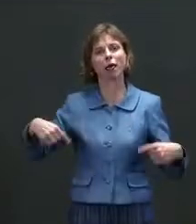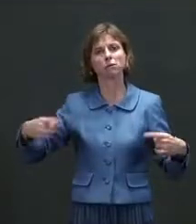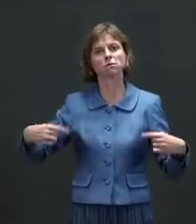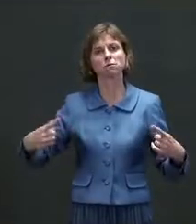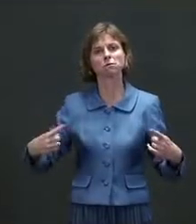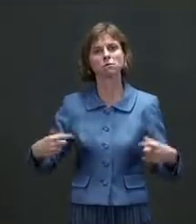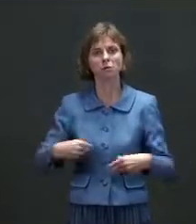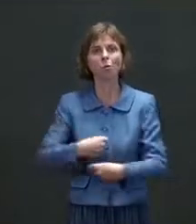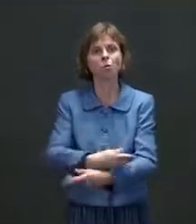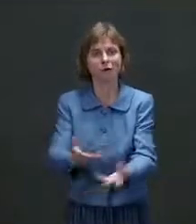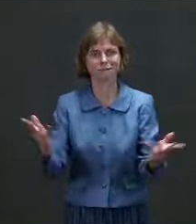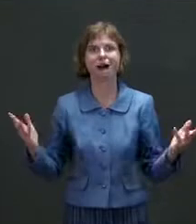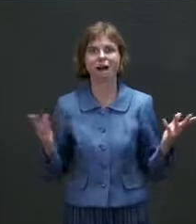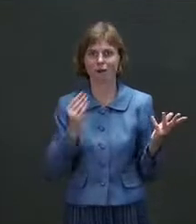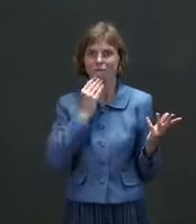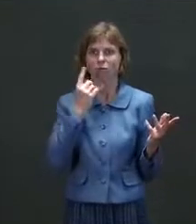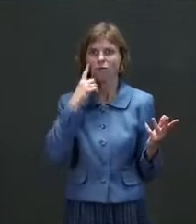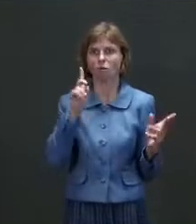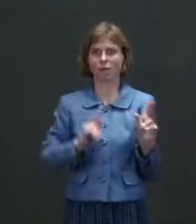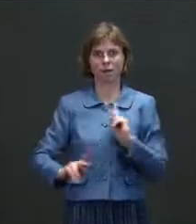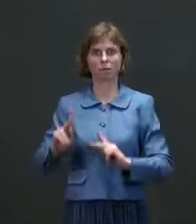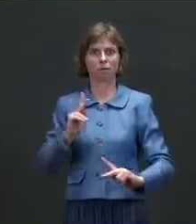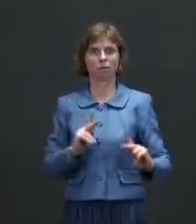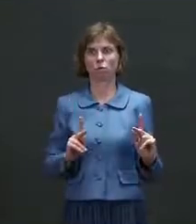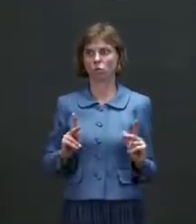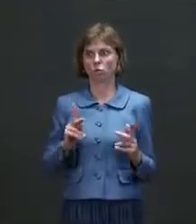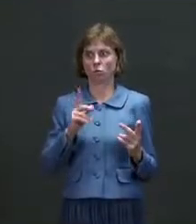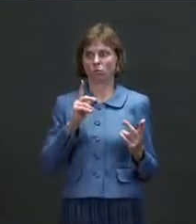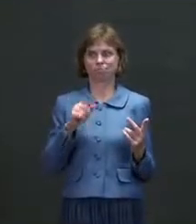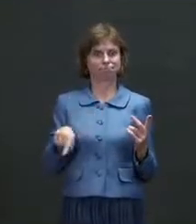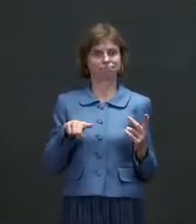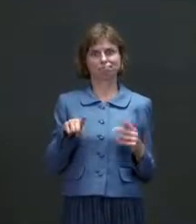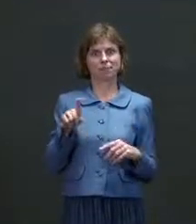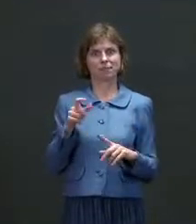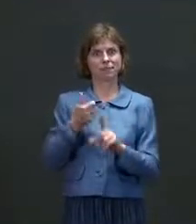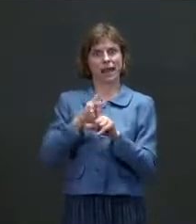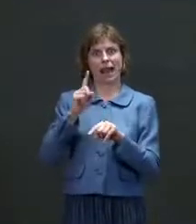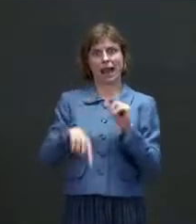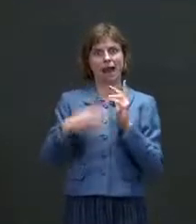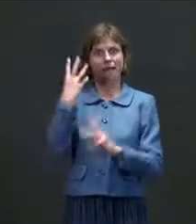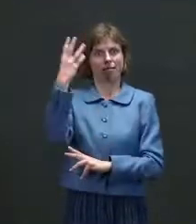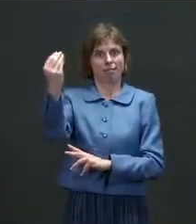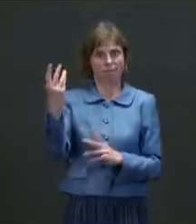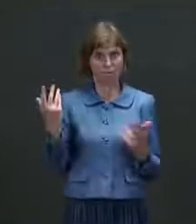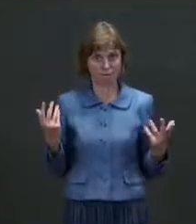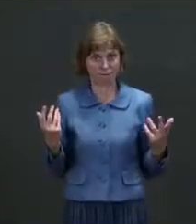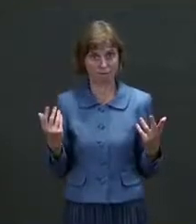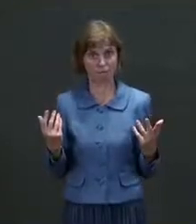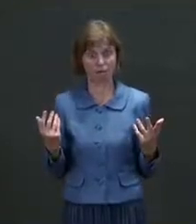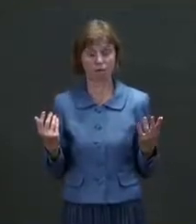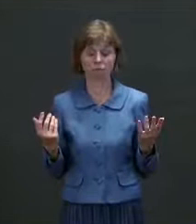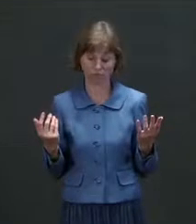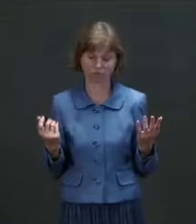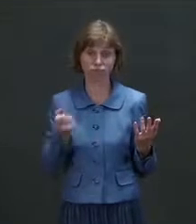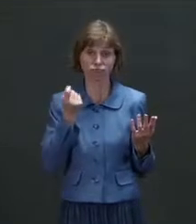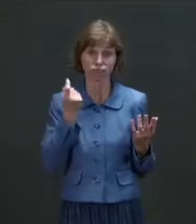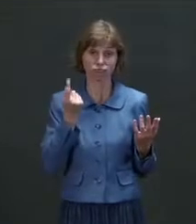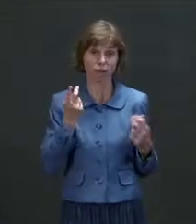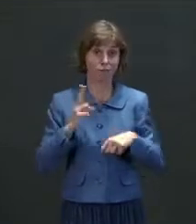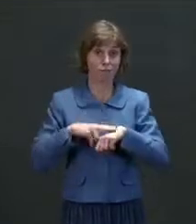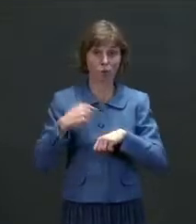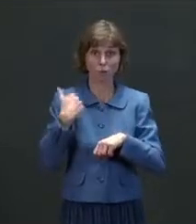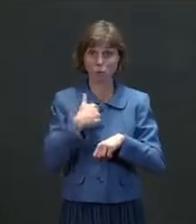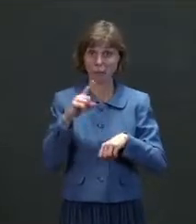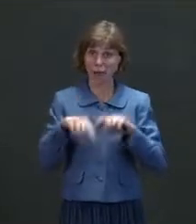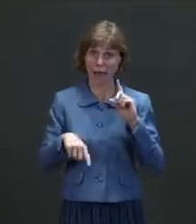those who are not also able to get out. Of course, we cannot do this big lift